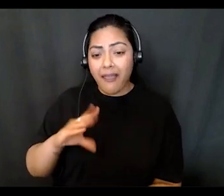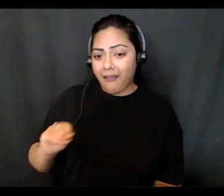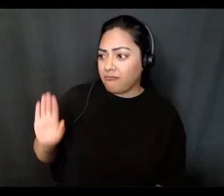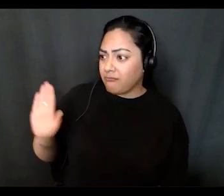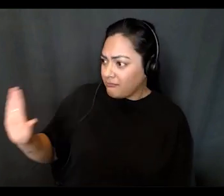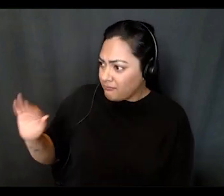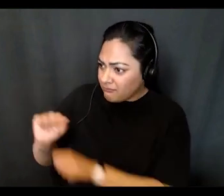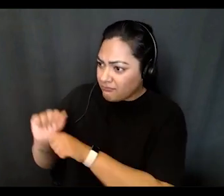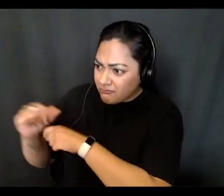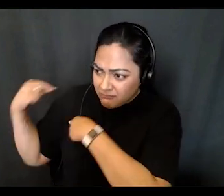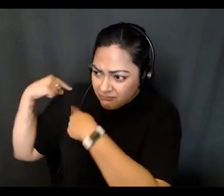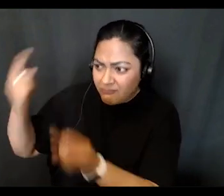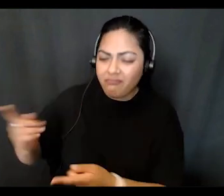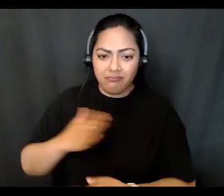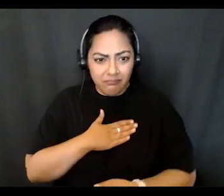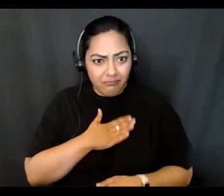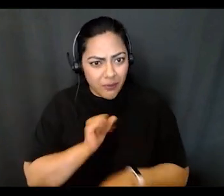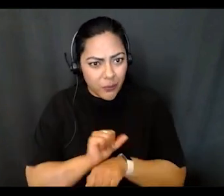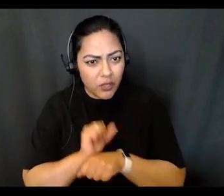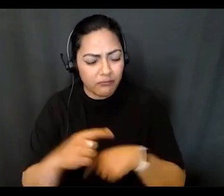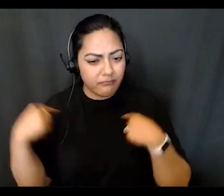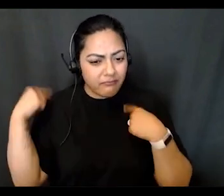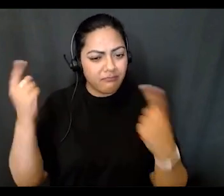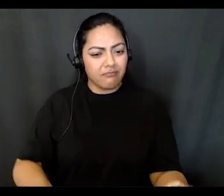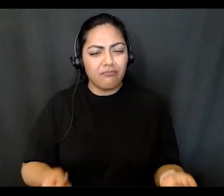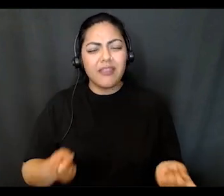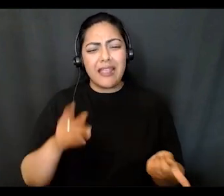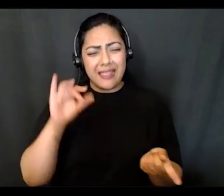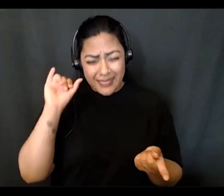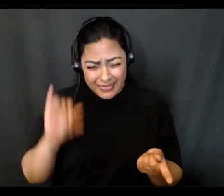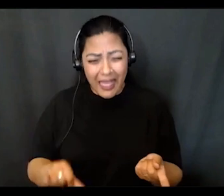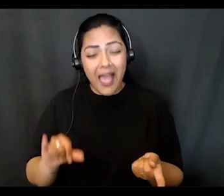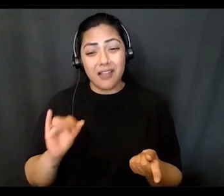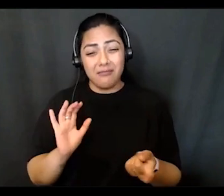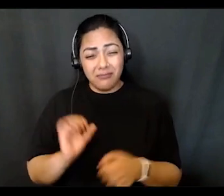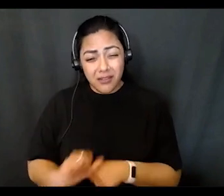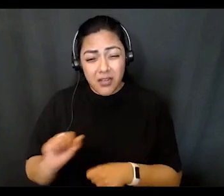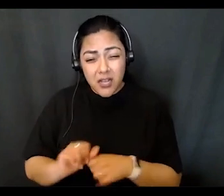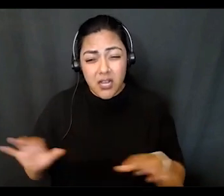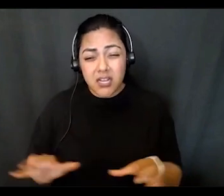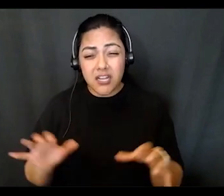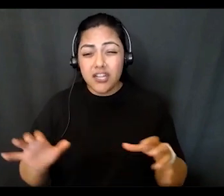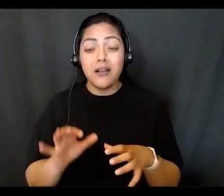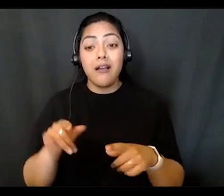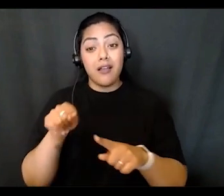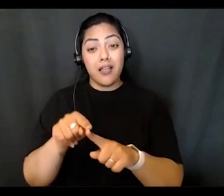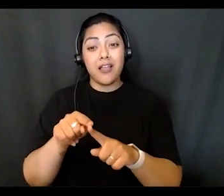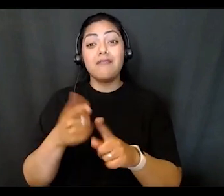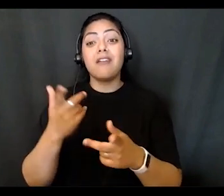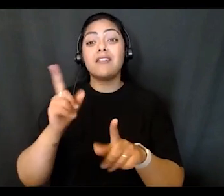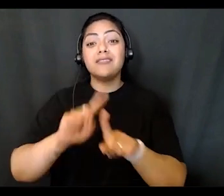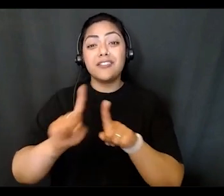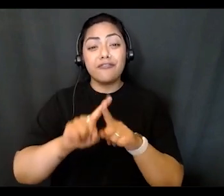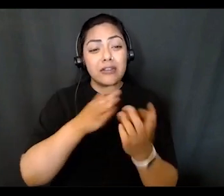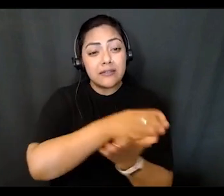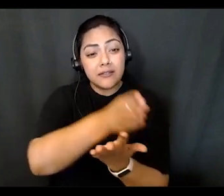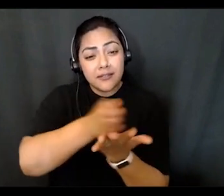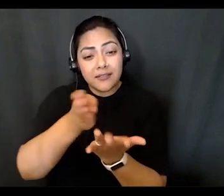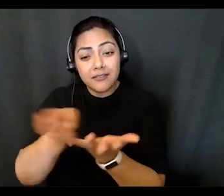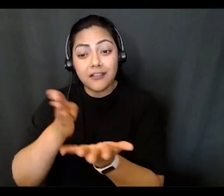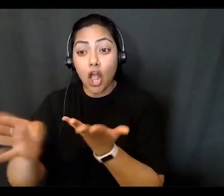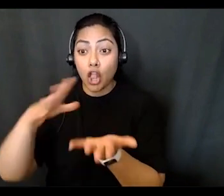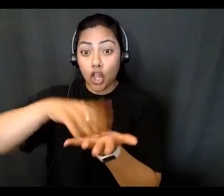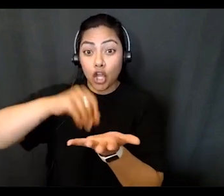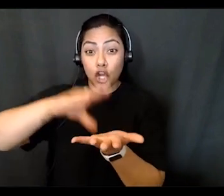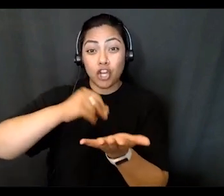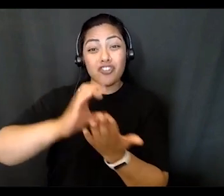years, or myself have been doing for years, it's really absent as part of the core curriculum of what we learn in our various disciplines. And over the years,